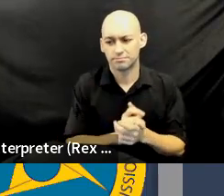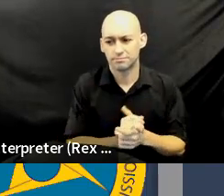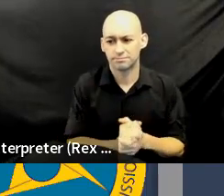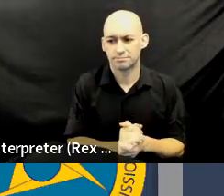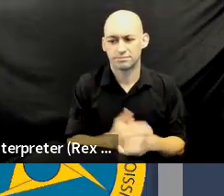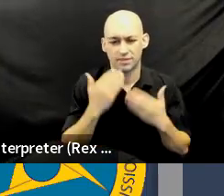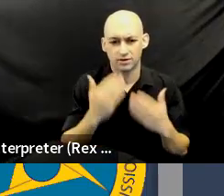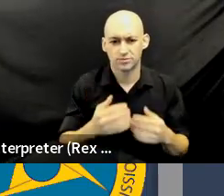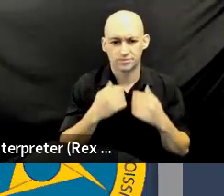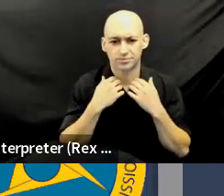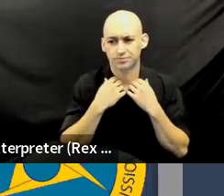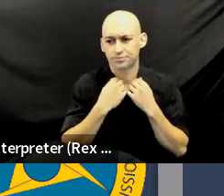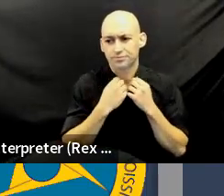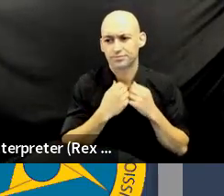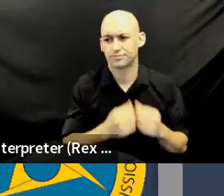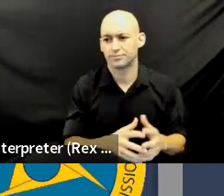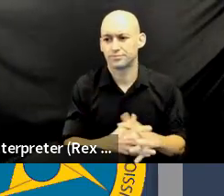Thank you.